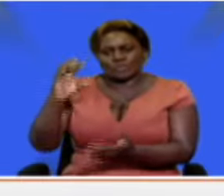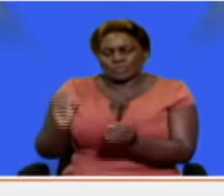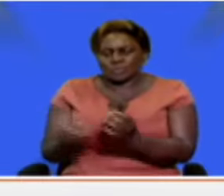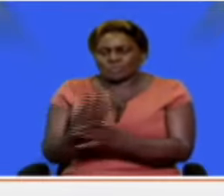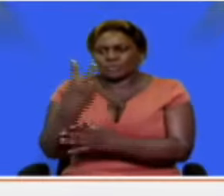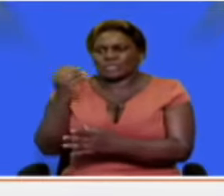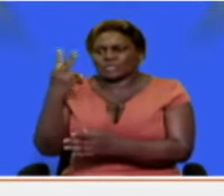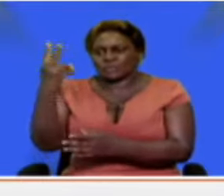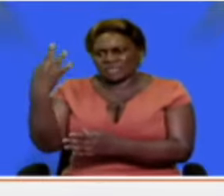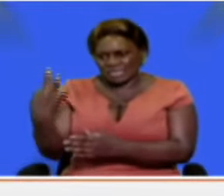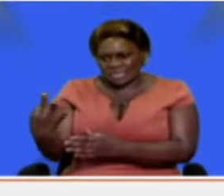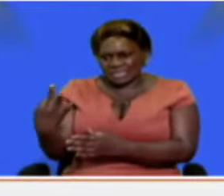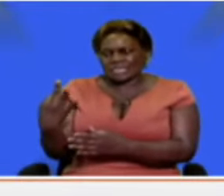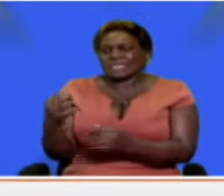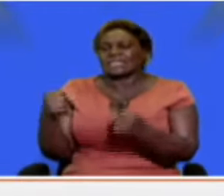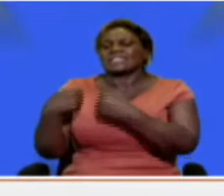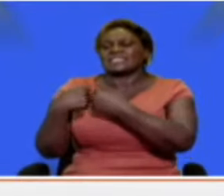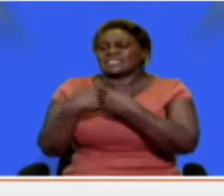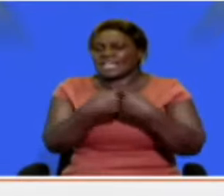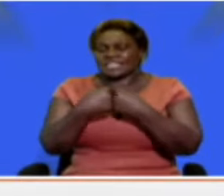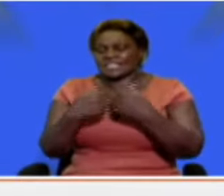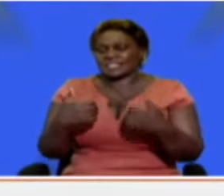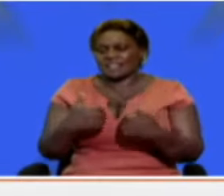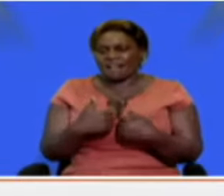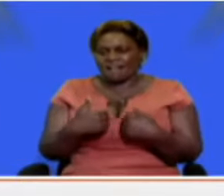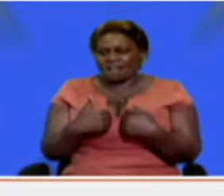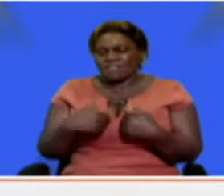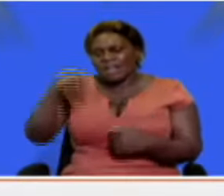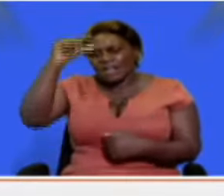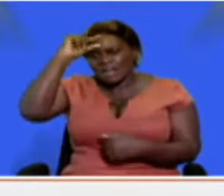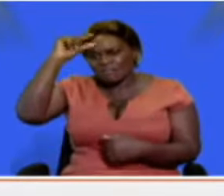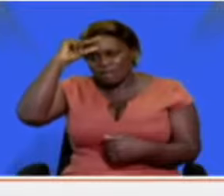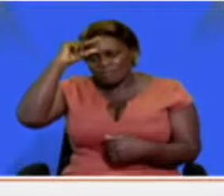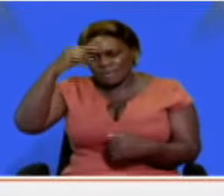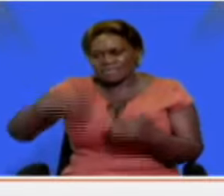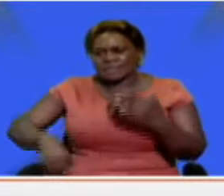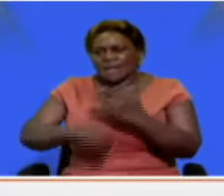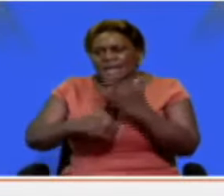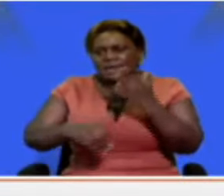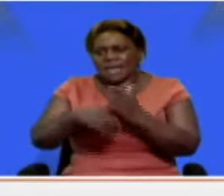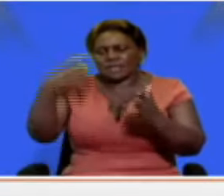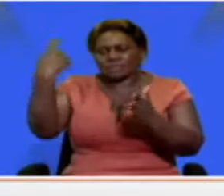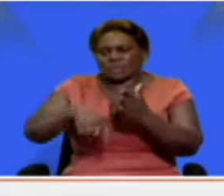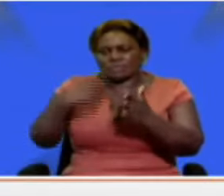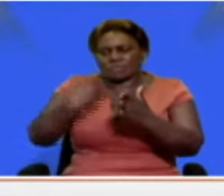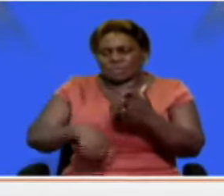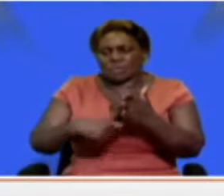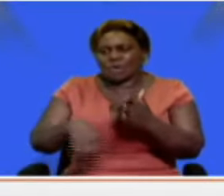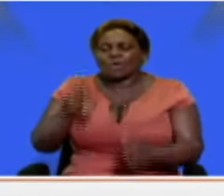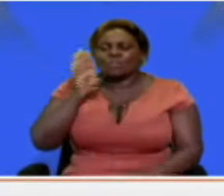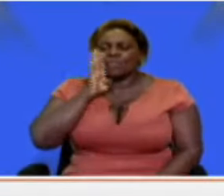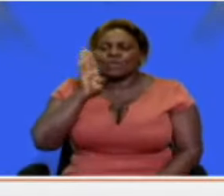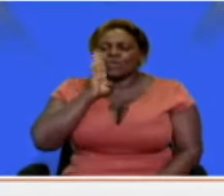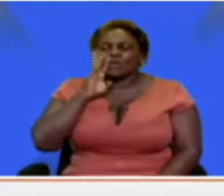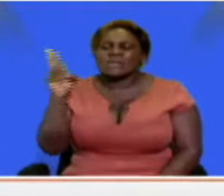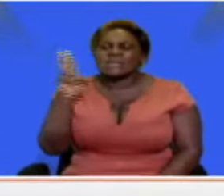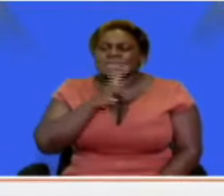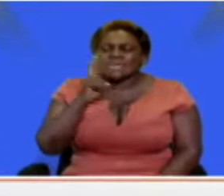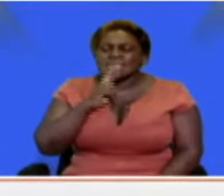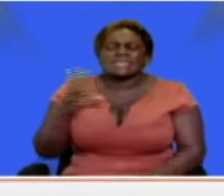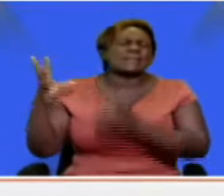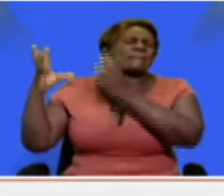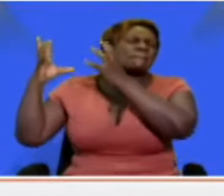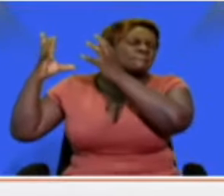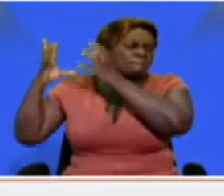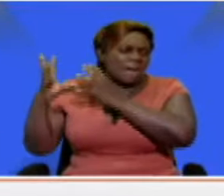in 2023, challenges remain, prompting the government to widen the tax bracket and increase borrowing, risking further burden